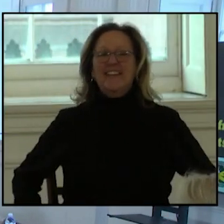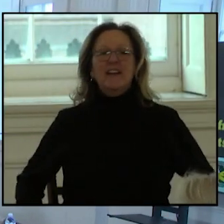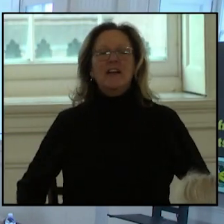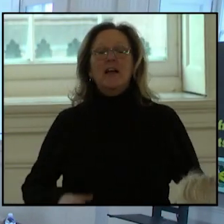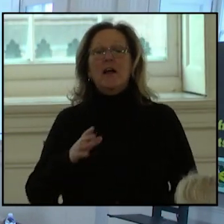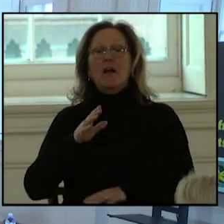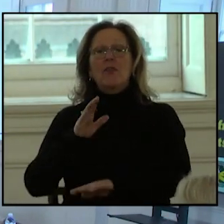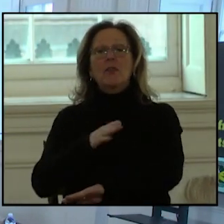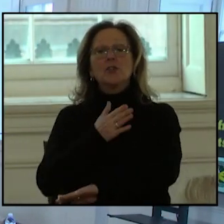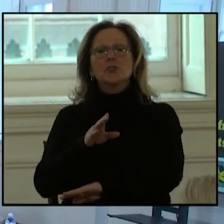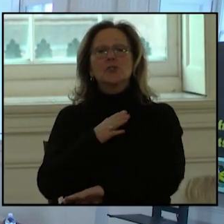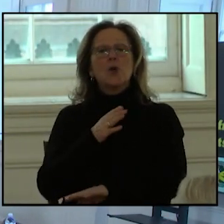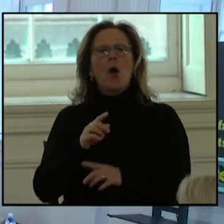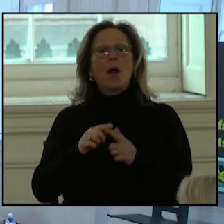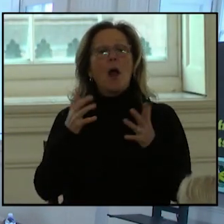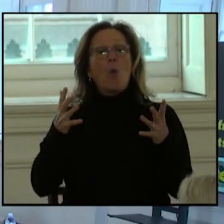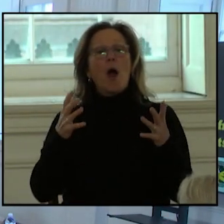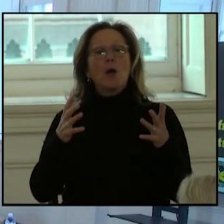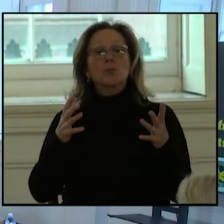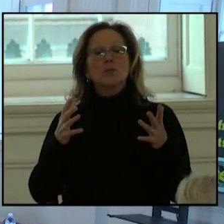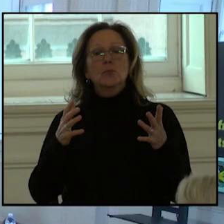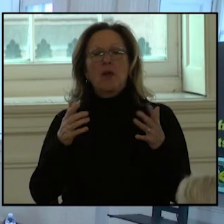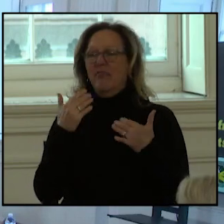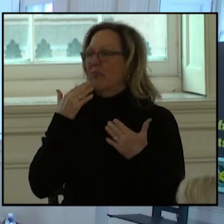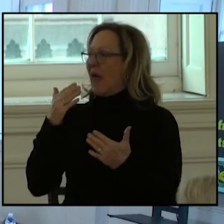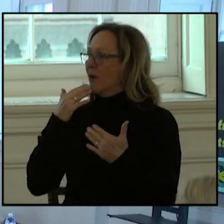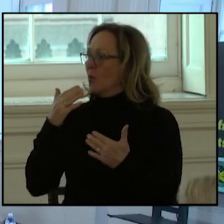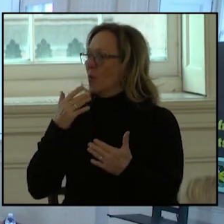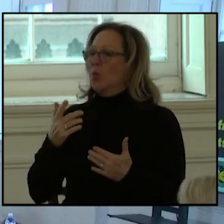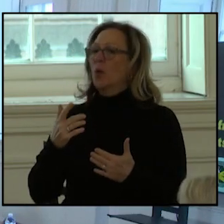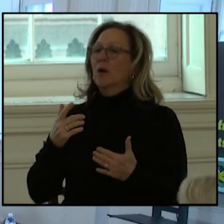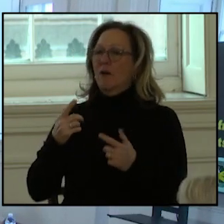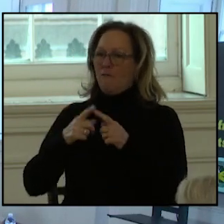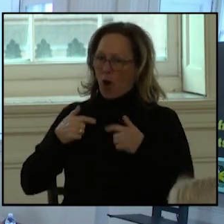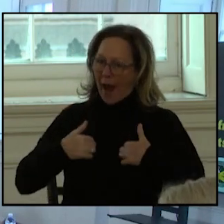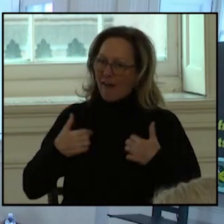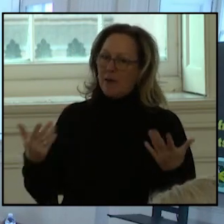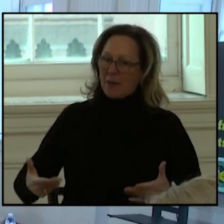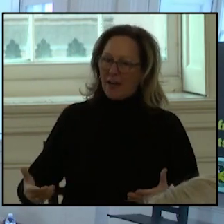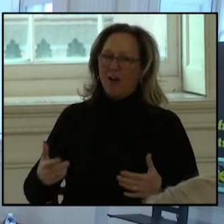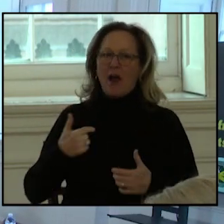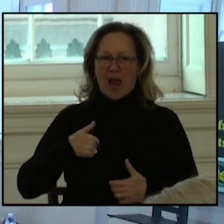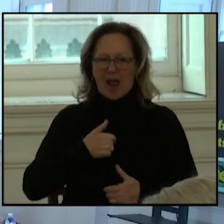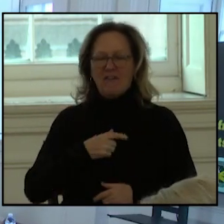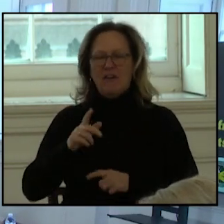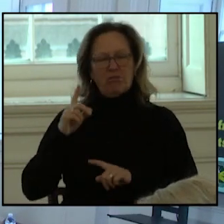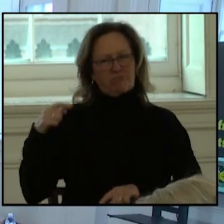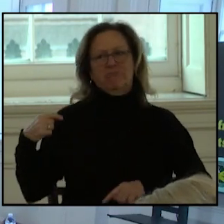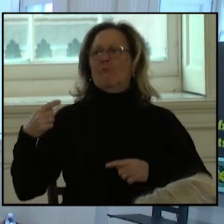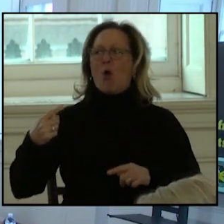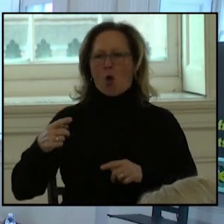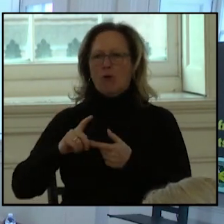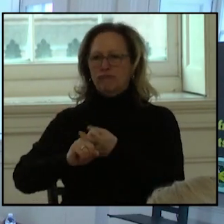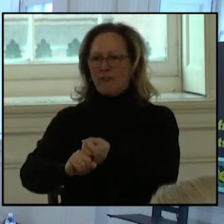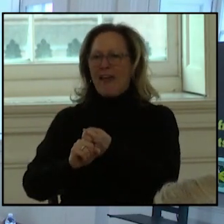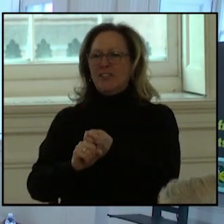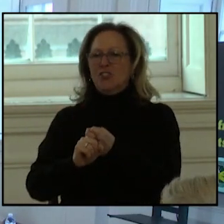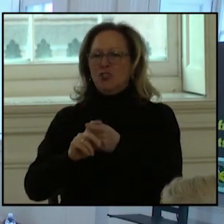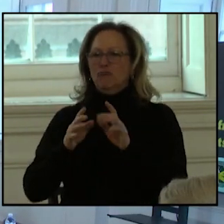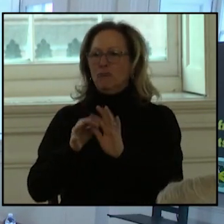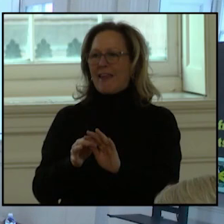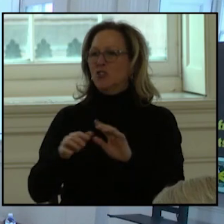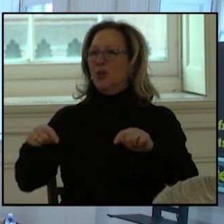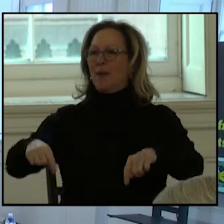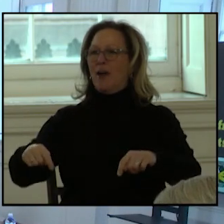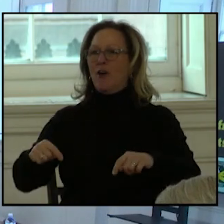The song I want to say, and thank you, Discovery Homicide, for having me. I have a long-standing relationship with them, so thank you, Paul, for always inviting me and helping me to share